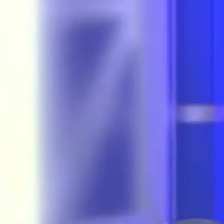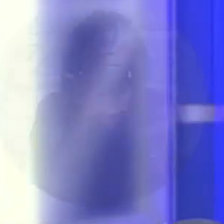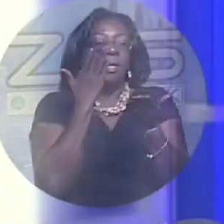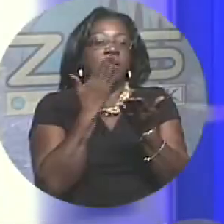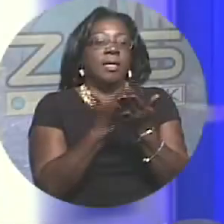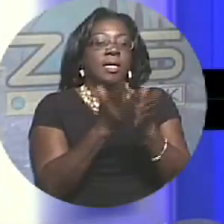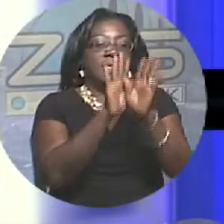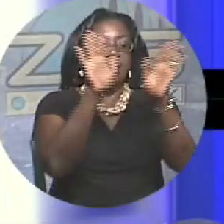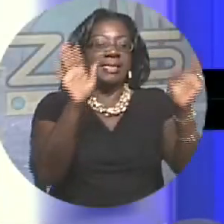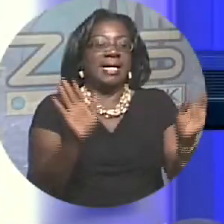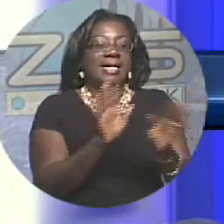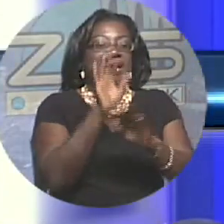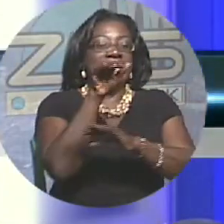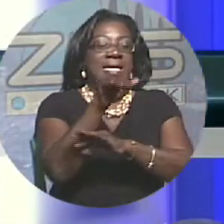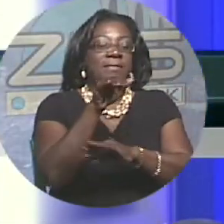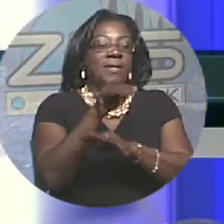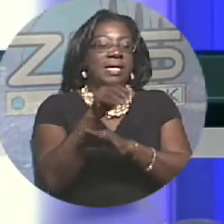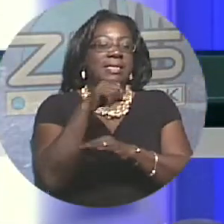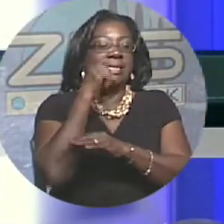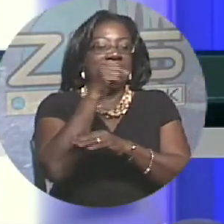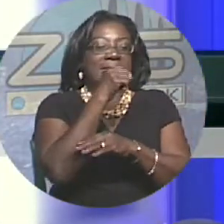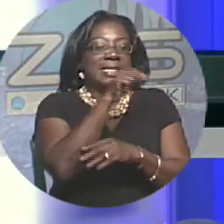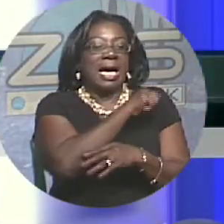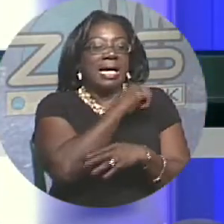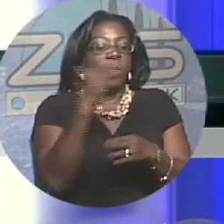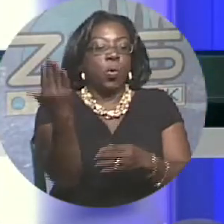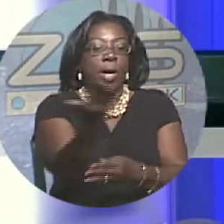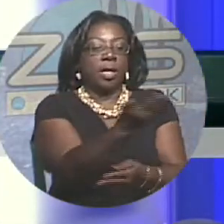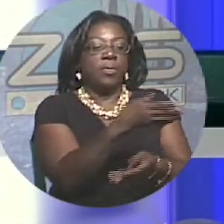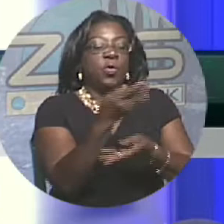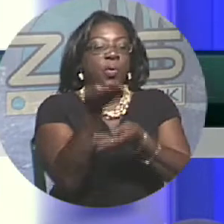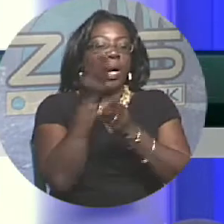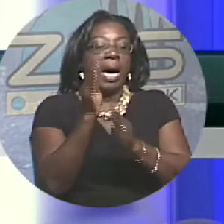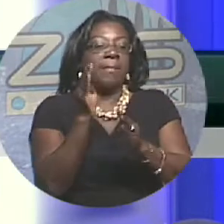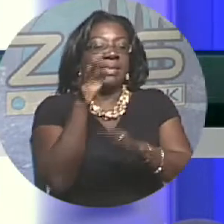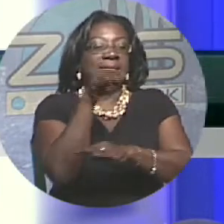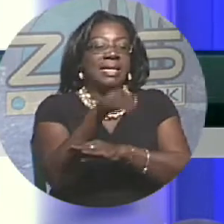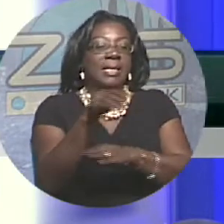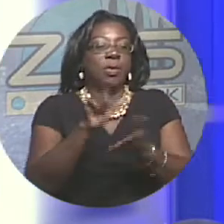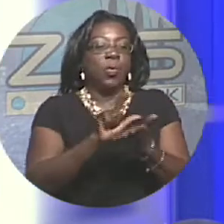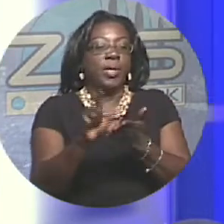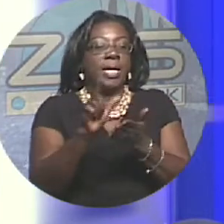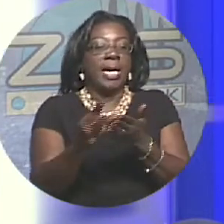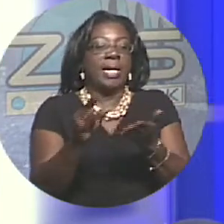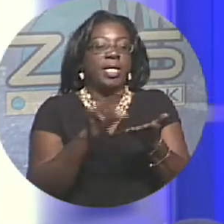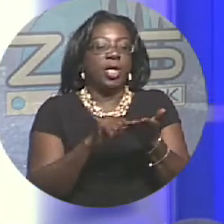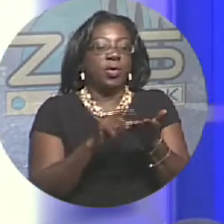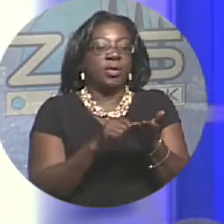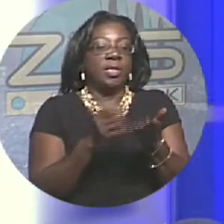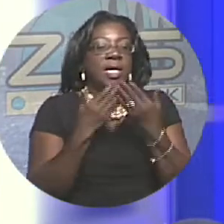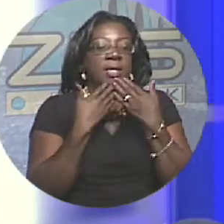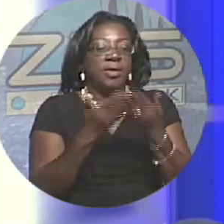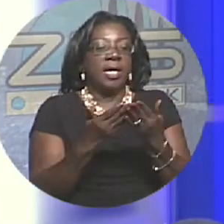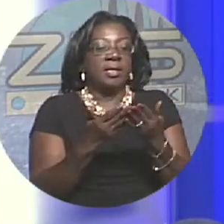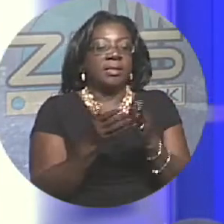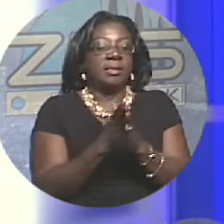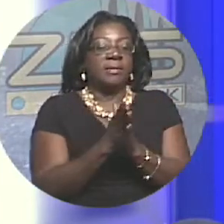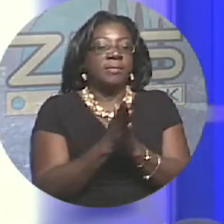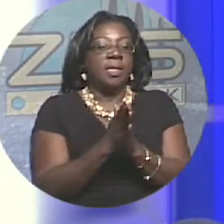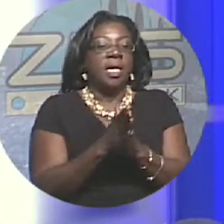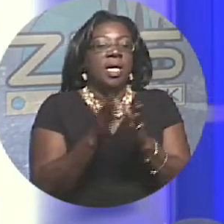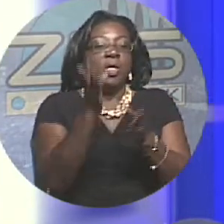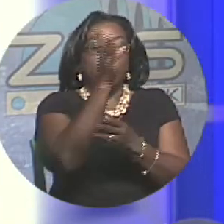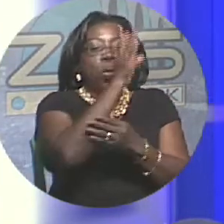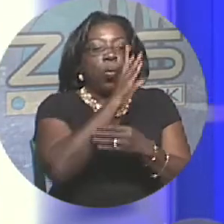Good Sunday evening, all. I'm C.S. Scatterly, and welcome to The Bahamas Tonight, the weekend edition. Thanks so much for joining us. The weather tops